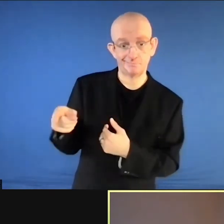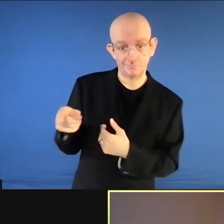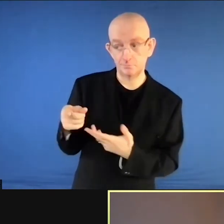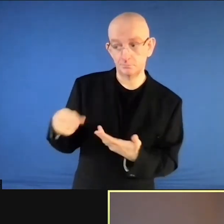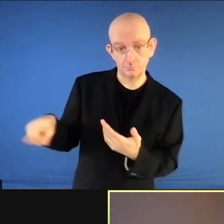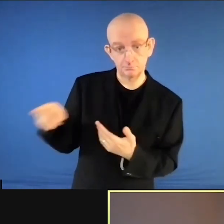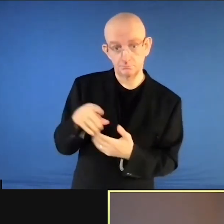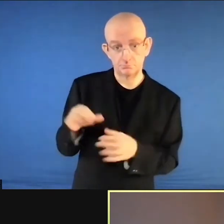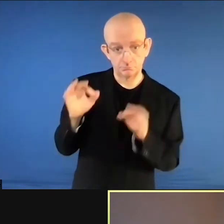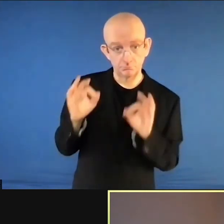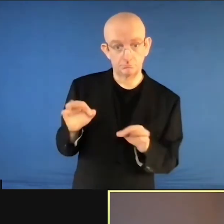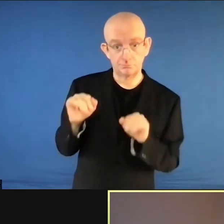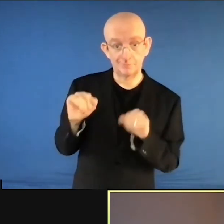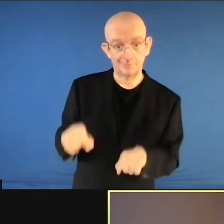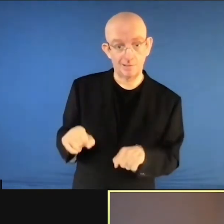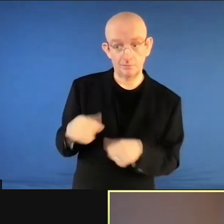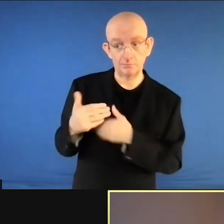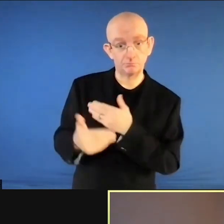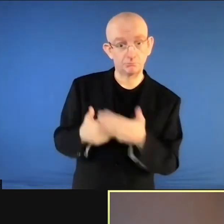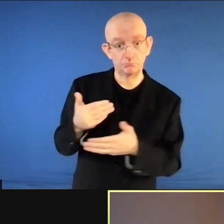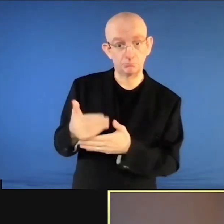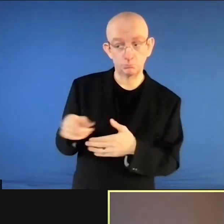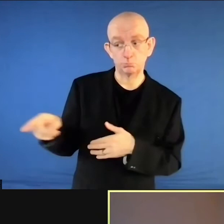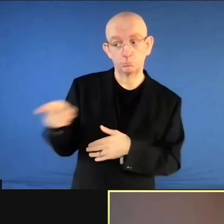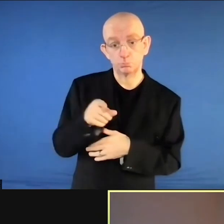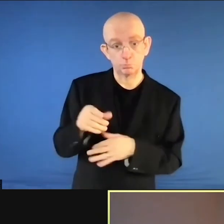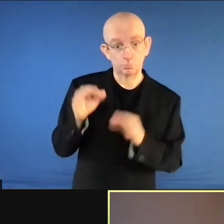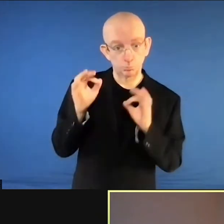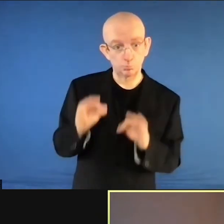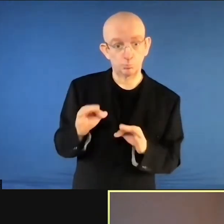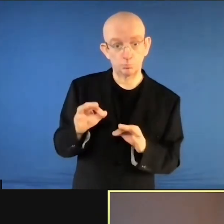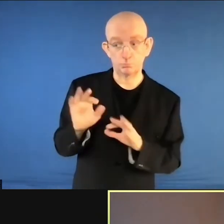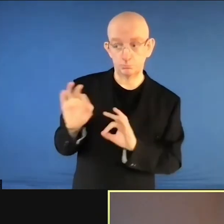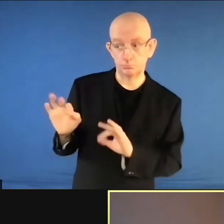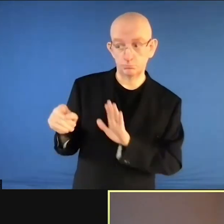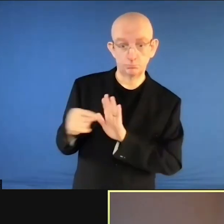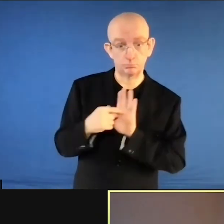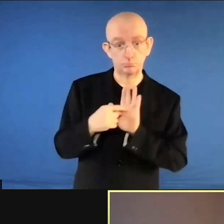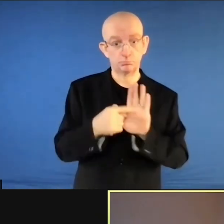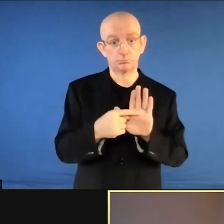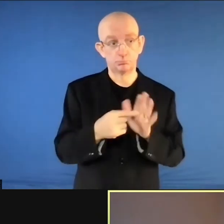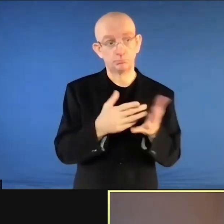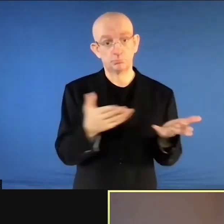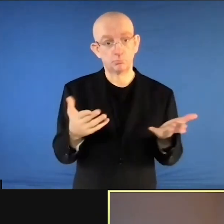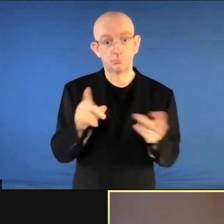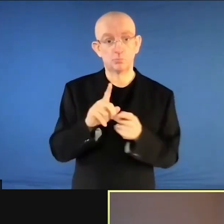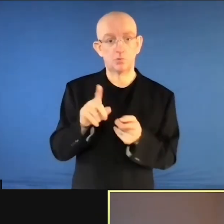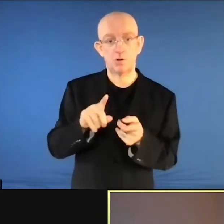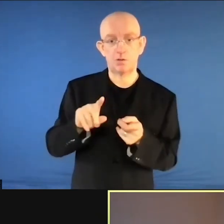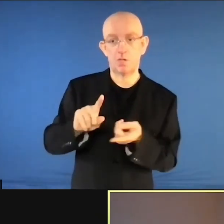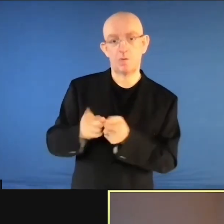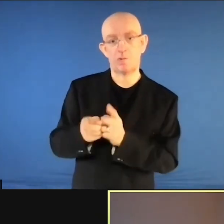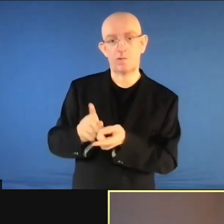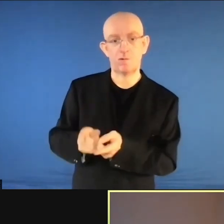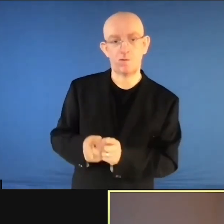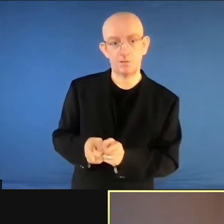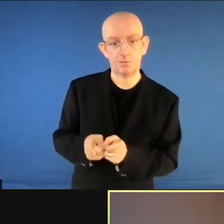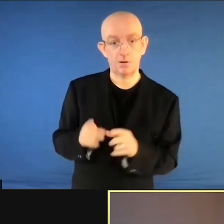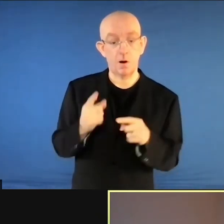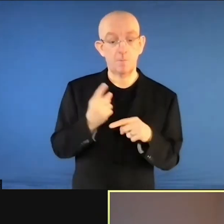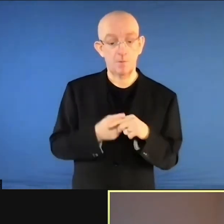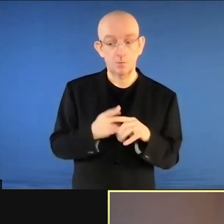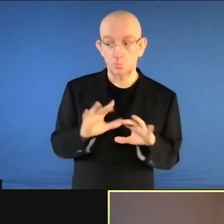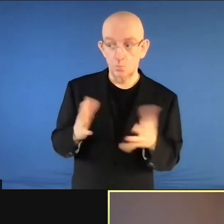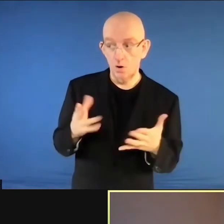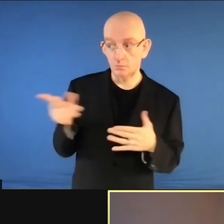very well presented with what exactly are the steps and the intentions behind this.